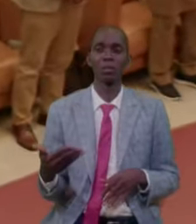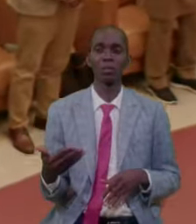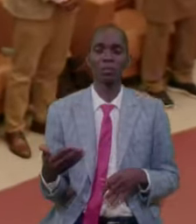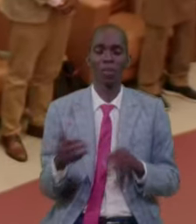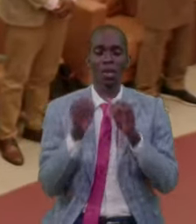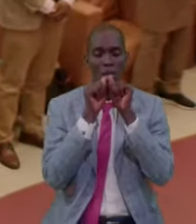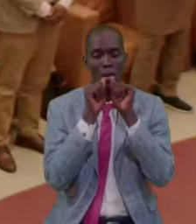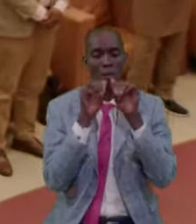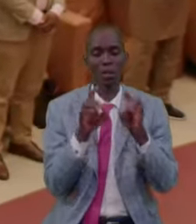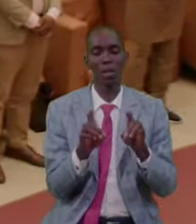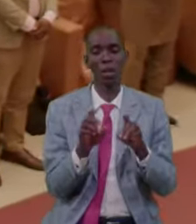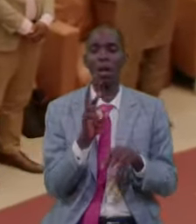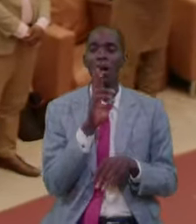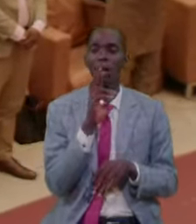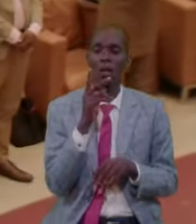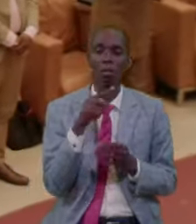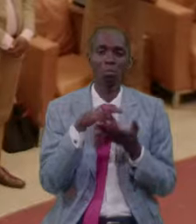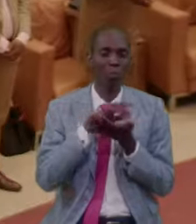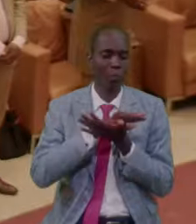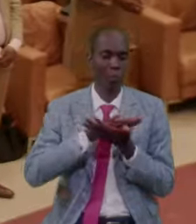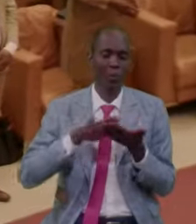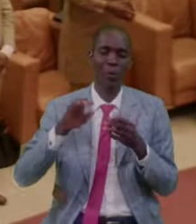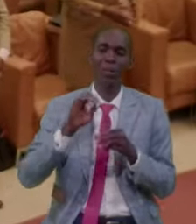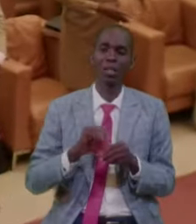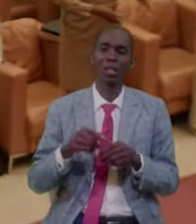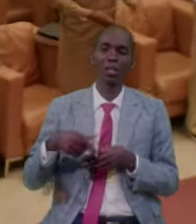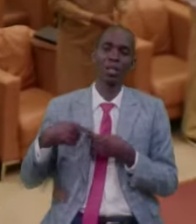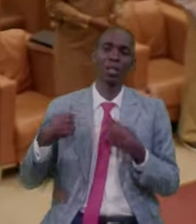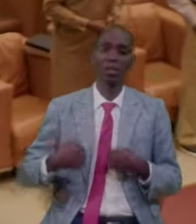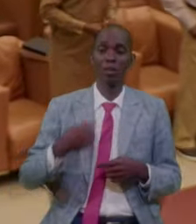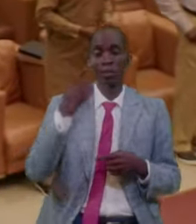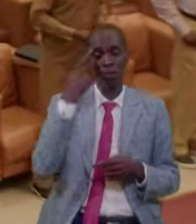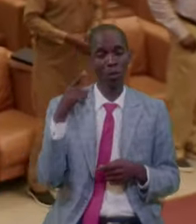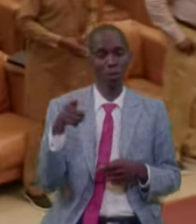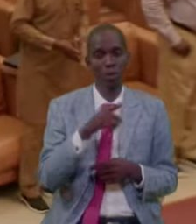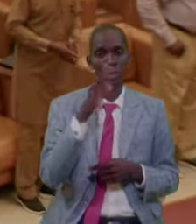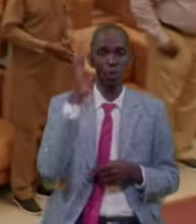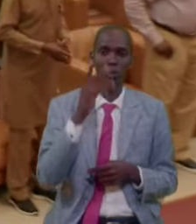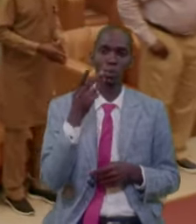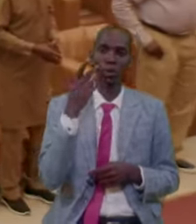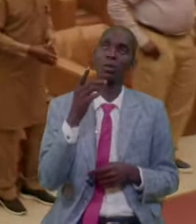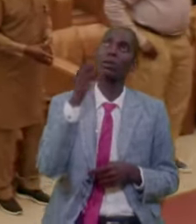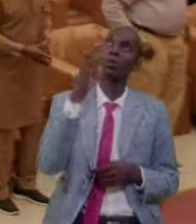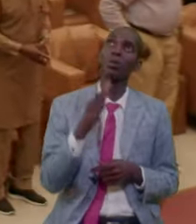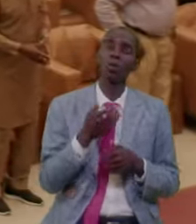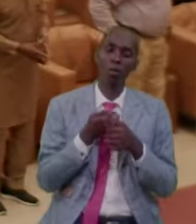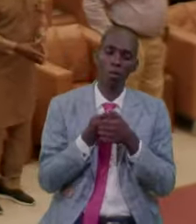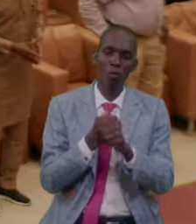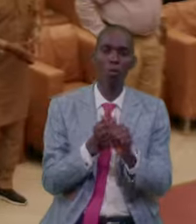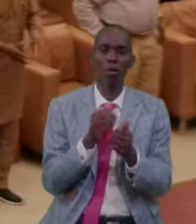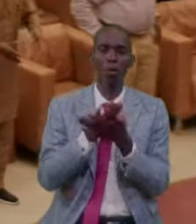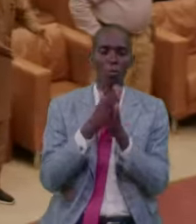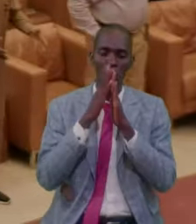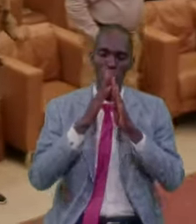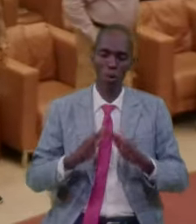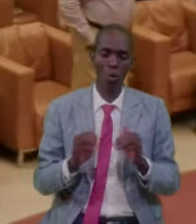Blessed are the pure in heart, for they shall see God. Follow peace with all